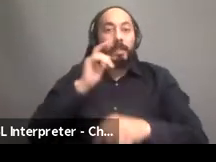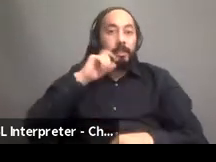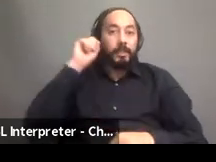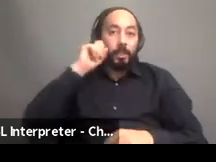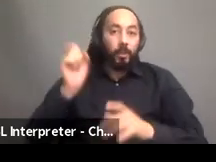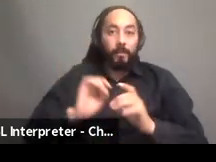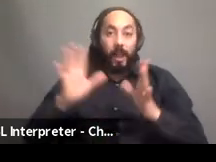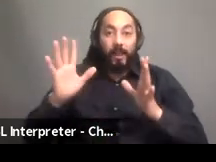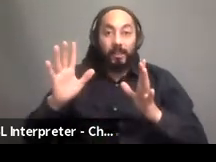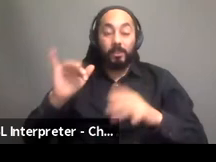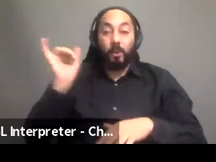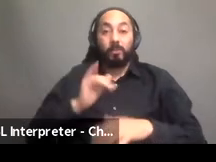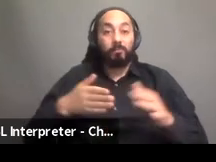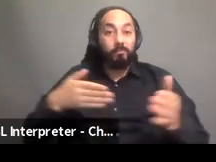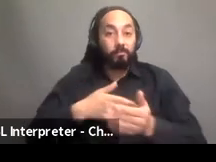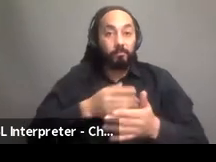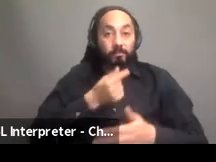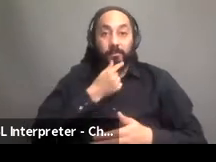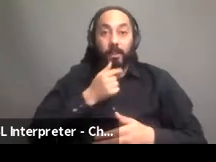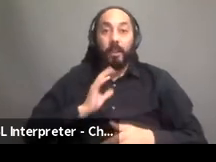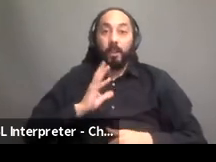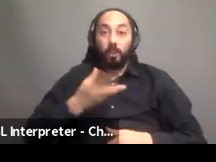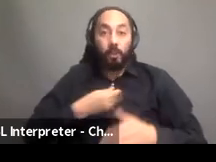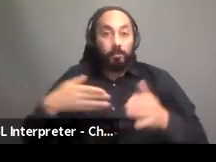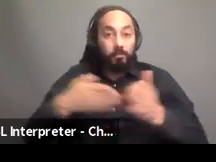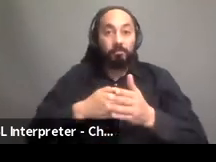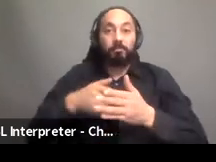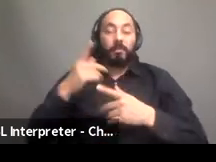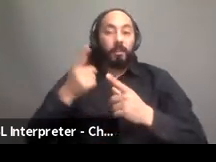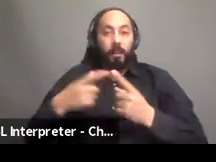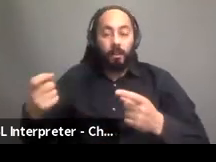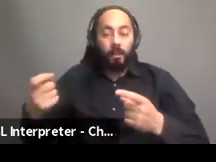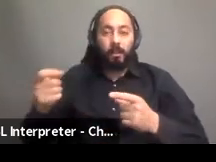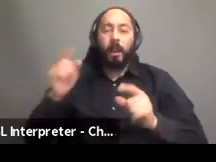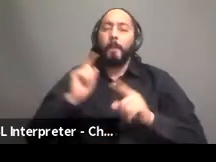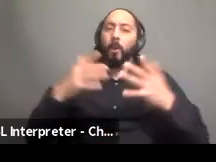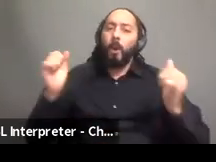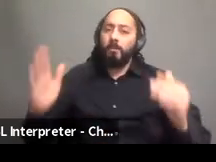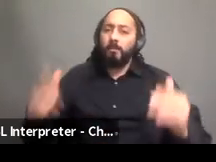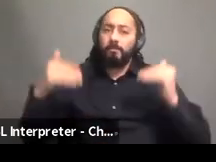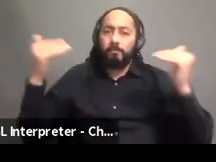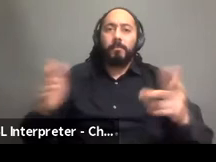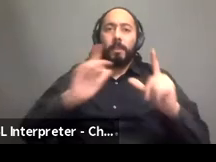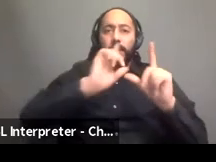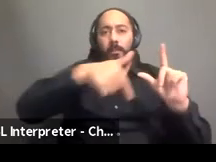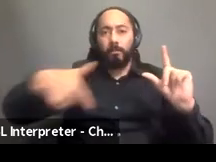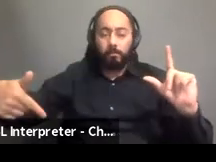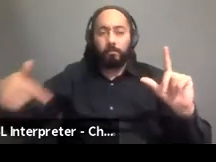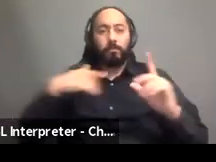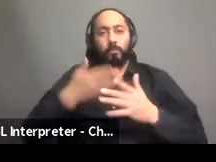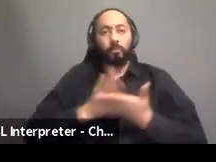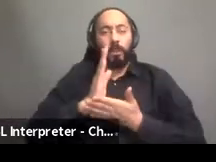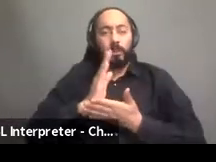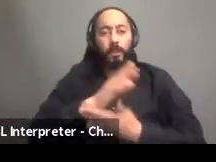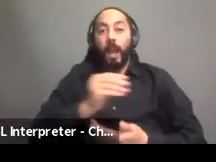and transphobia. By making these connections and intentionally working to advance both LGBTQ2S+ rights and end